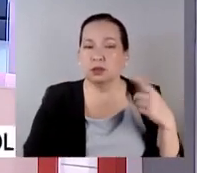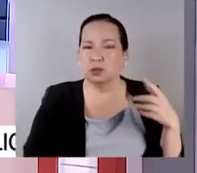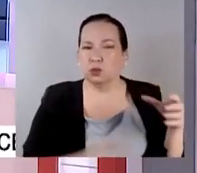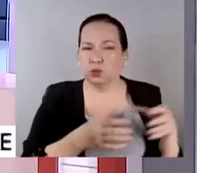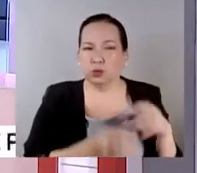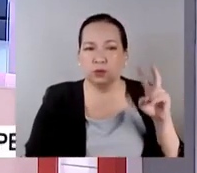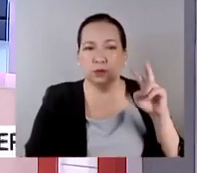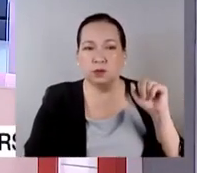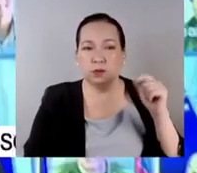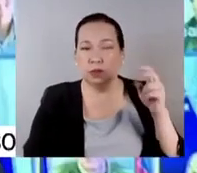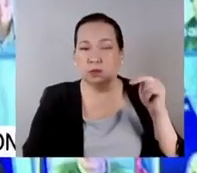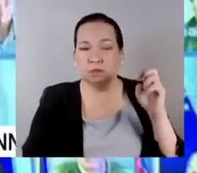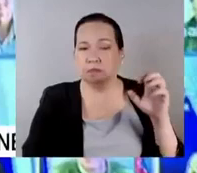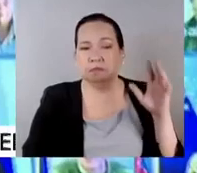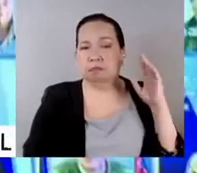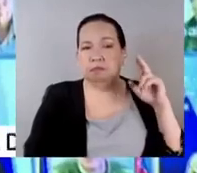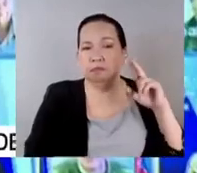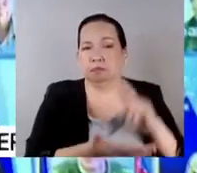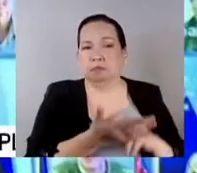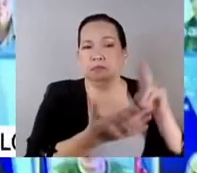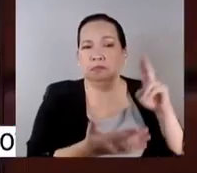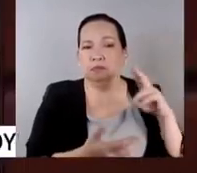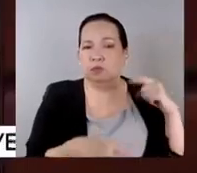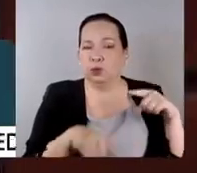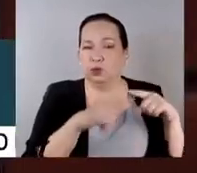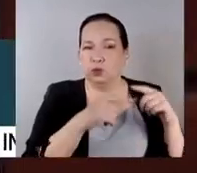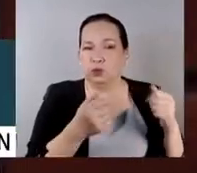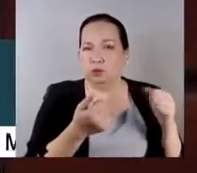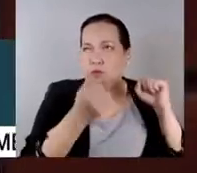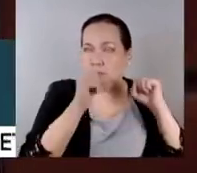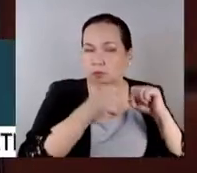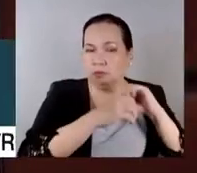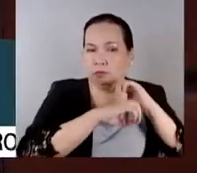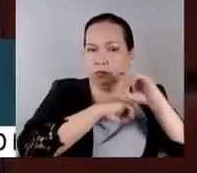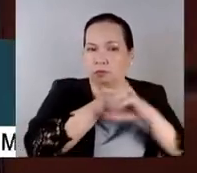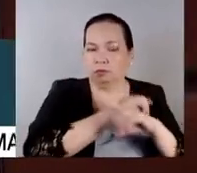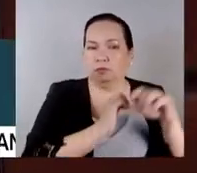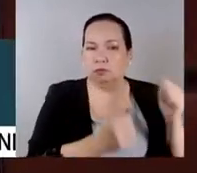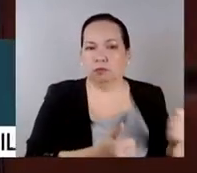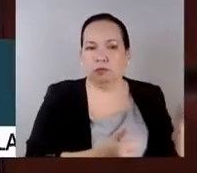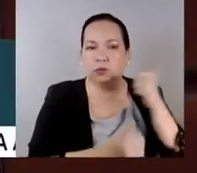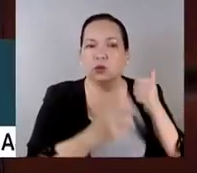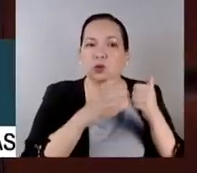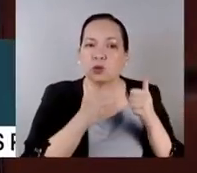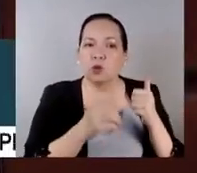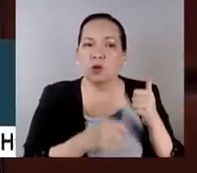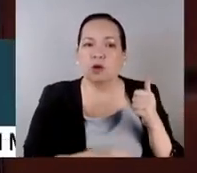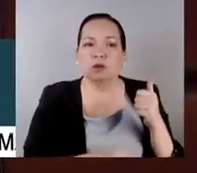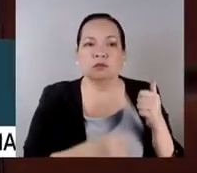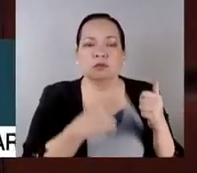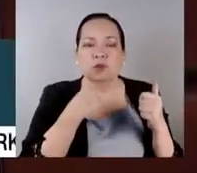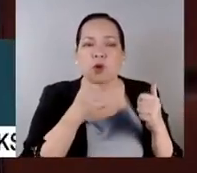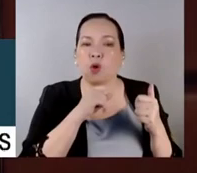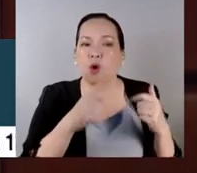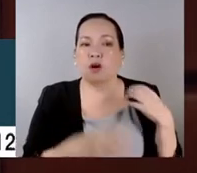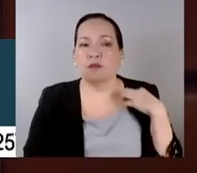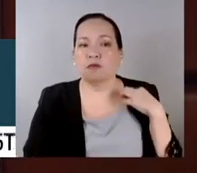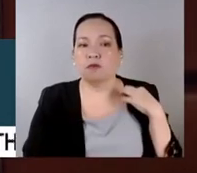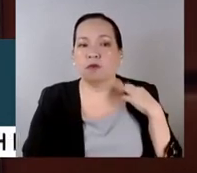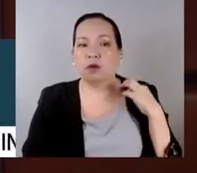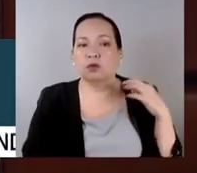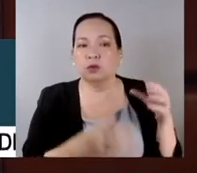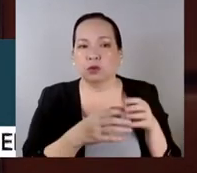any contract with the country's defense ministry. This after the agency ordered all so-called volunteer detachments to